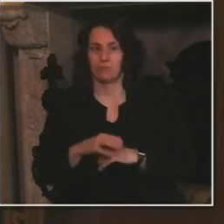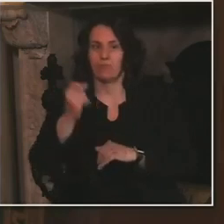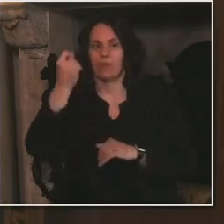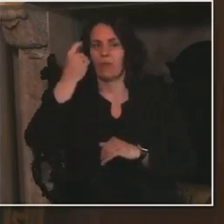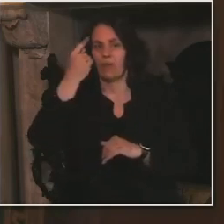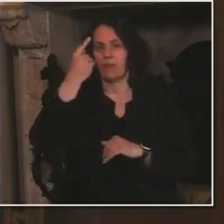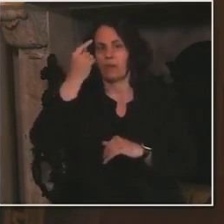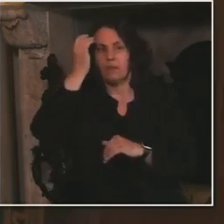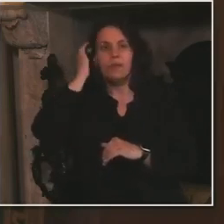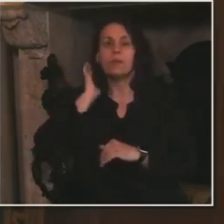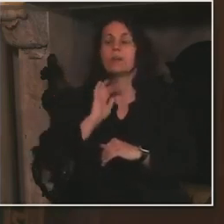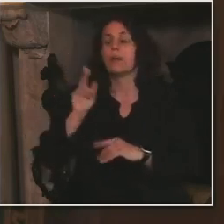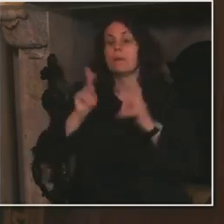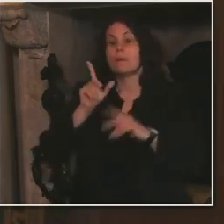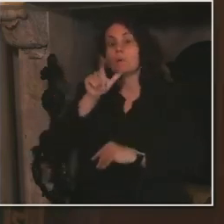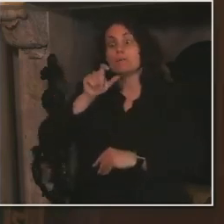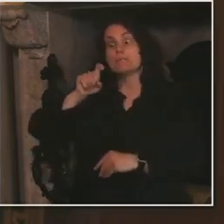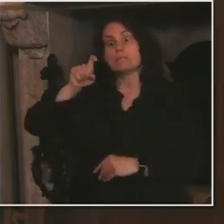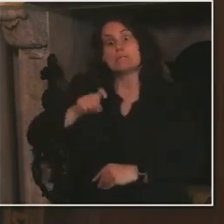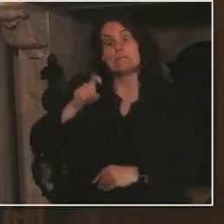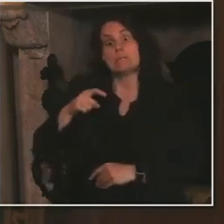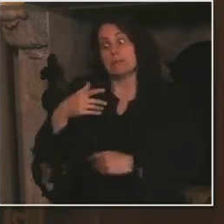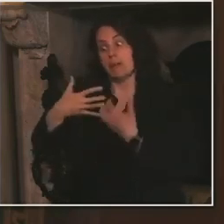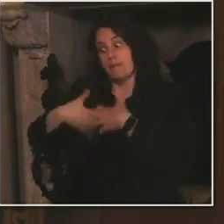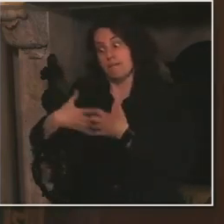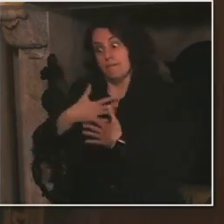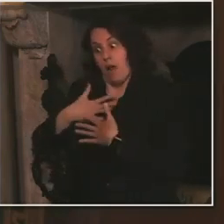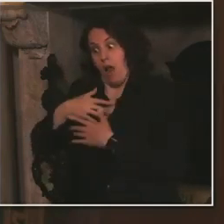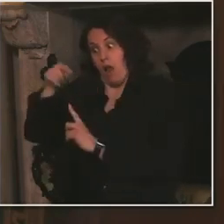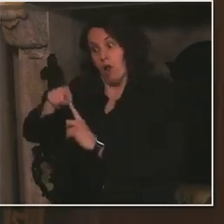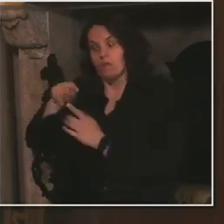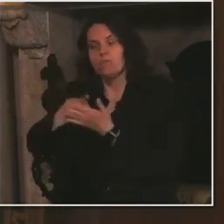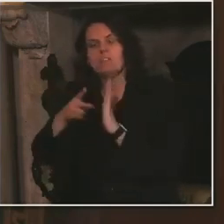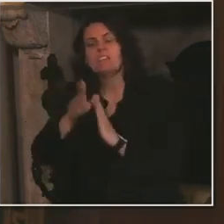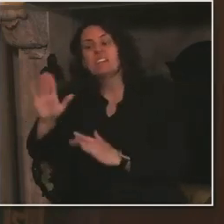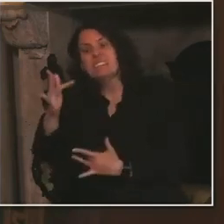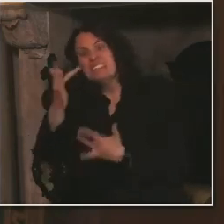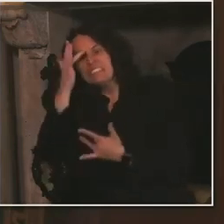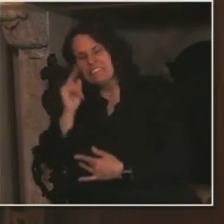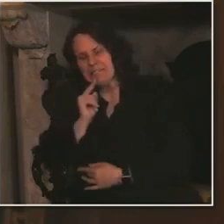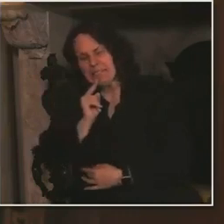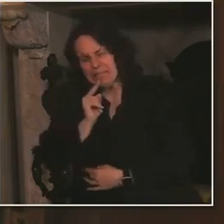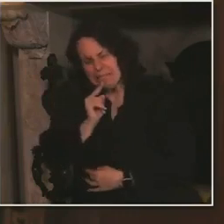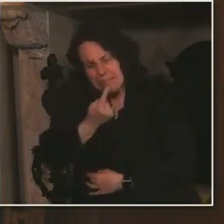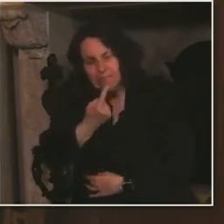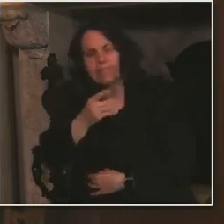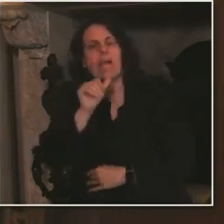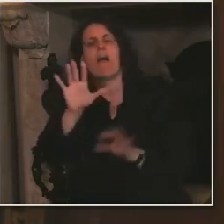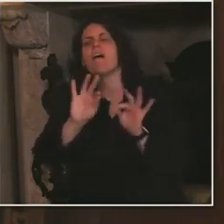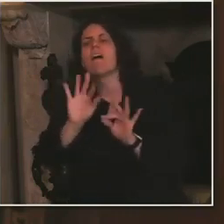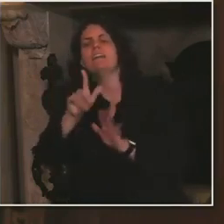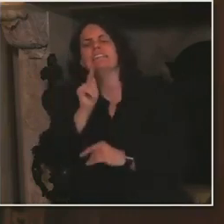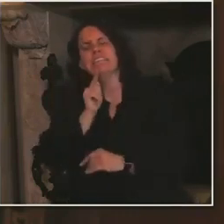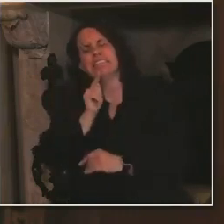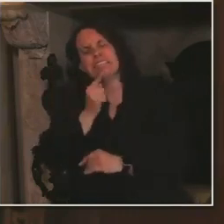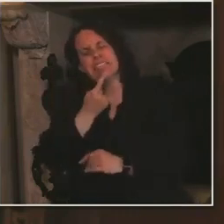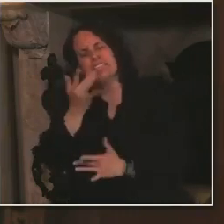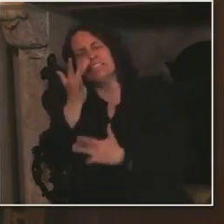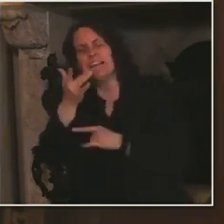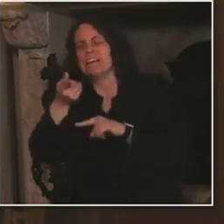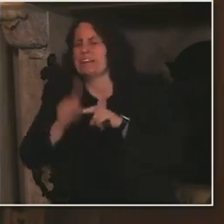going to be nuances about this particular infection, but really the number of people with severe illness, because when the lungs get damaged to